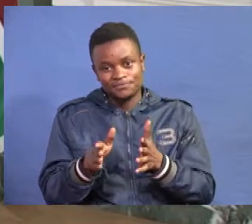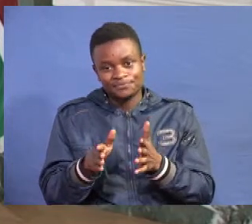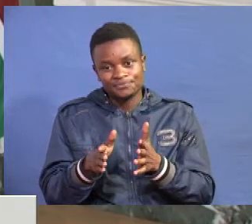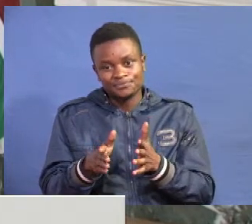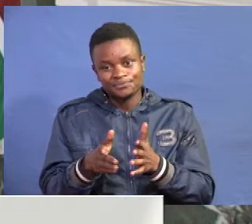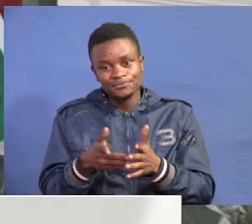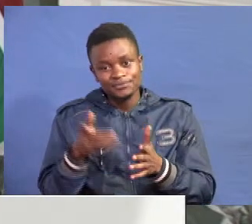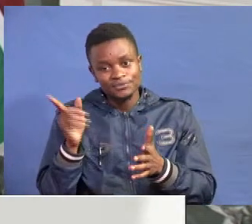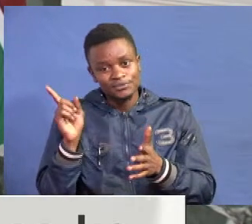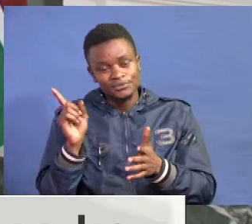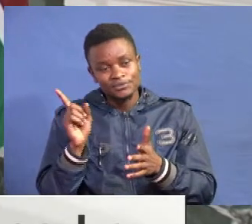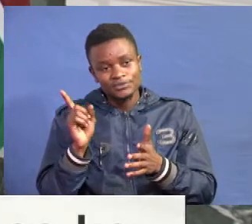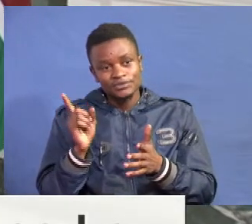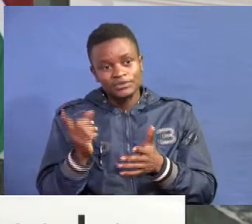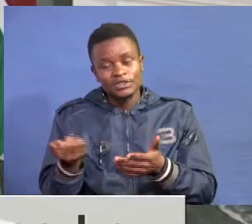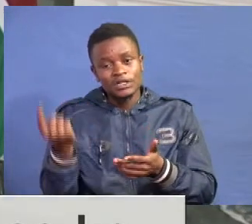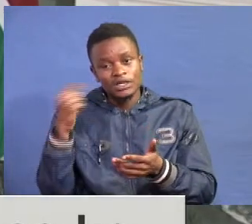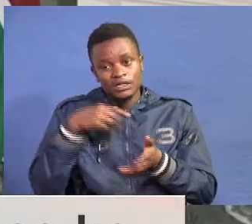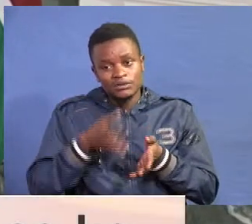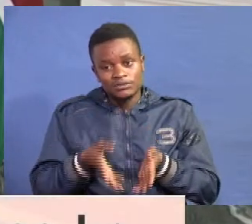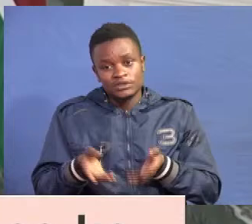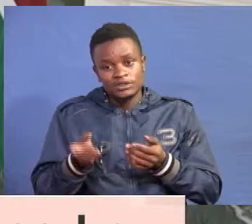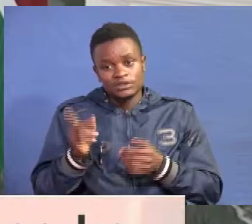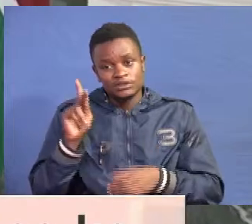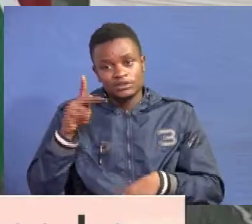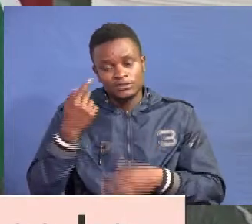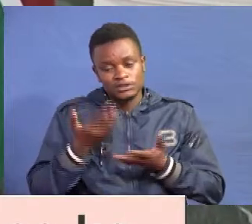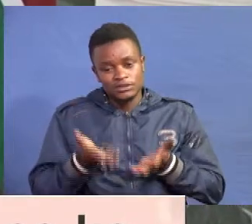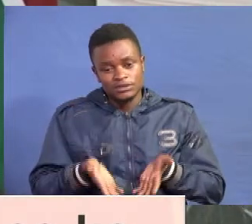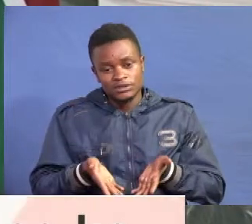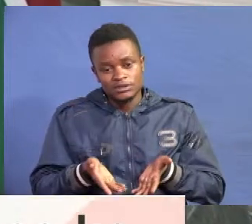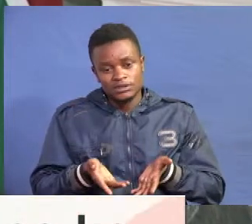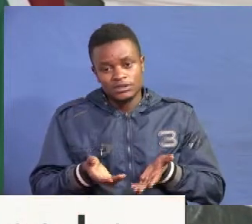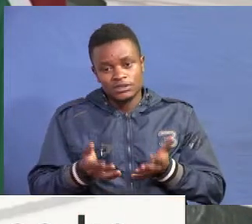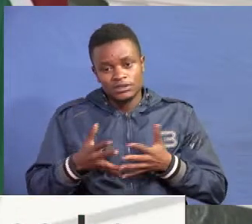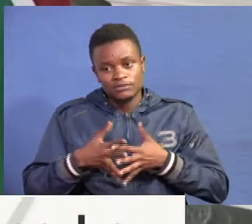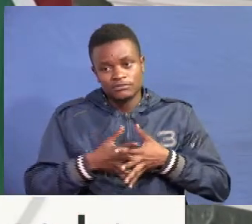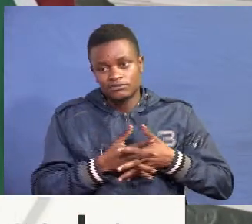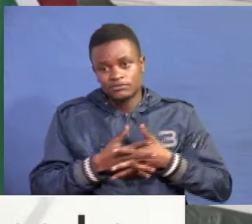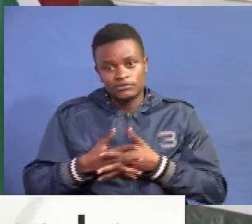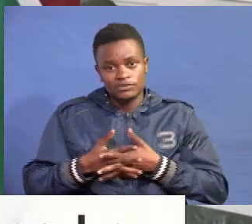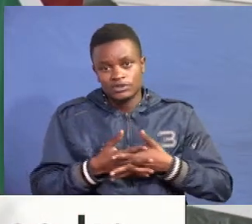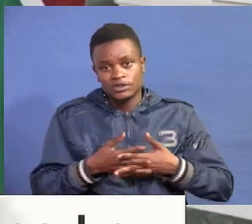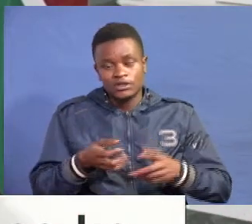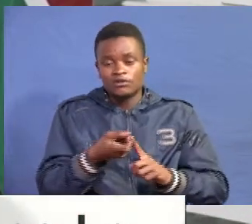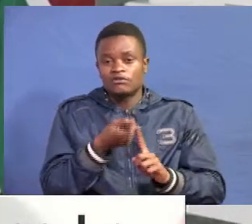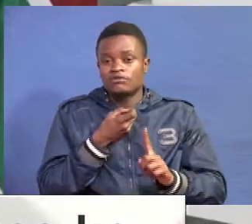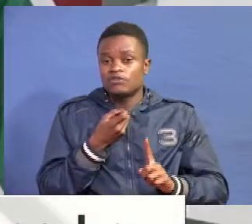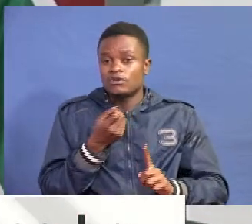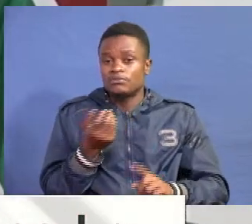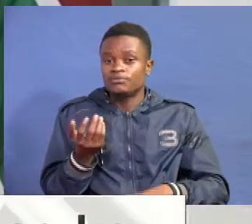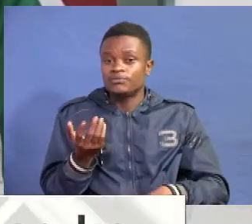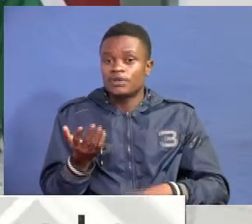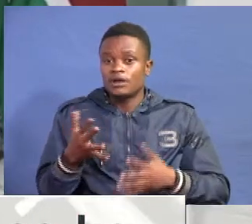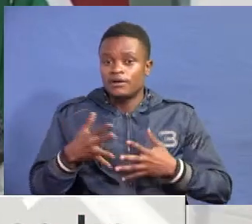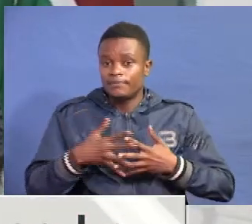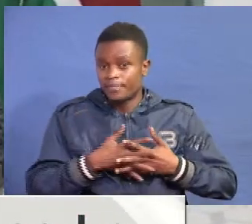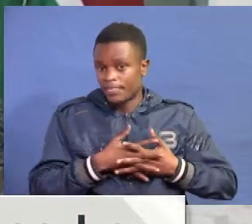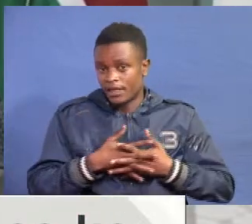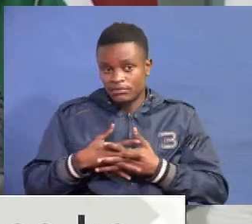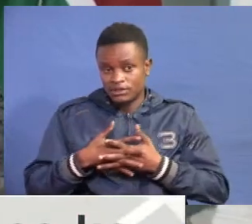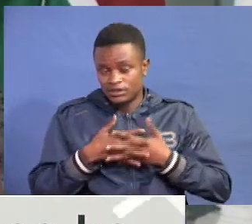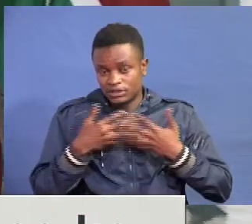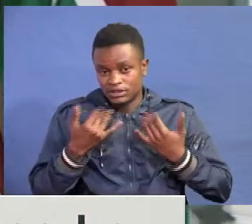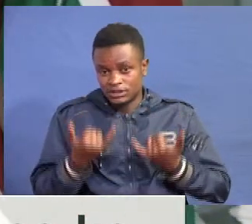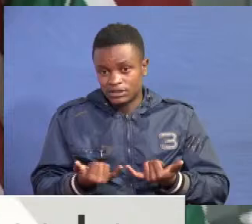has jetted back from his 3-day visit in Washington, D.C., where he held high diplomatic talks in bid to attract investment and the